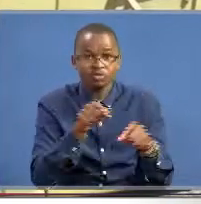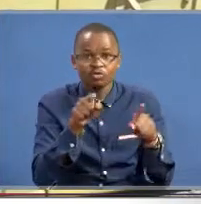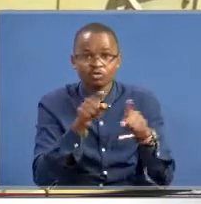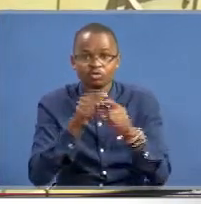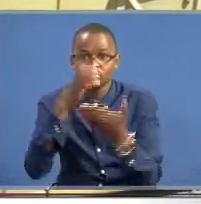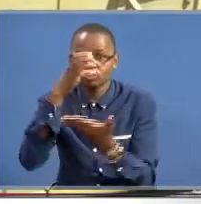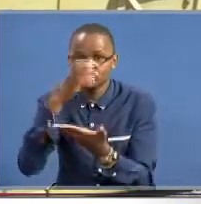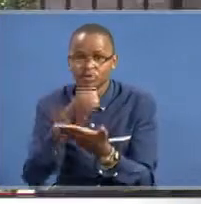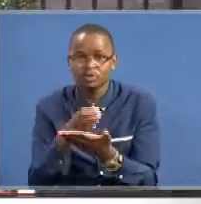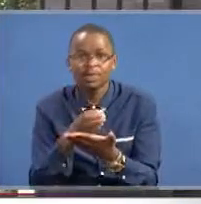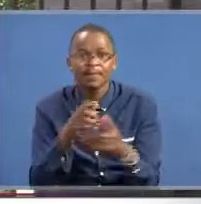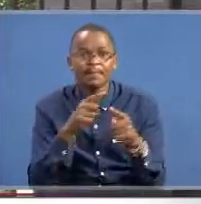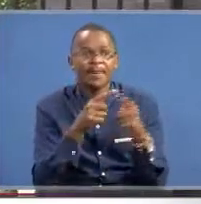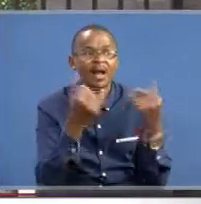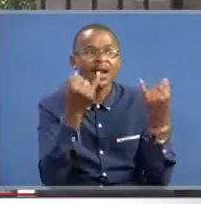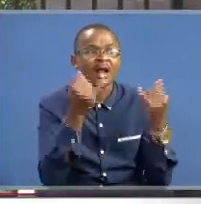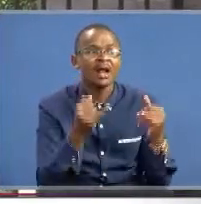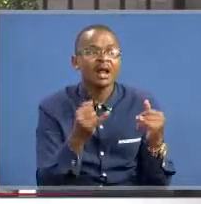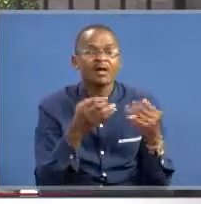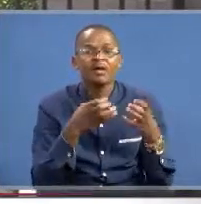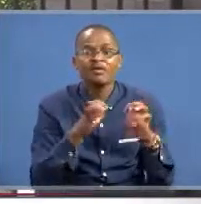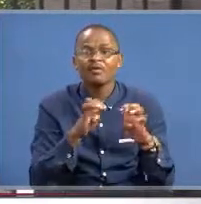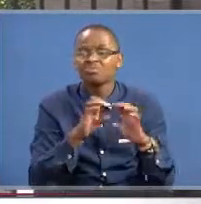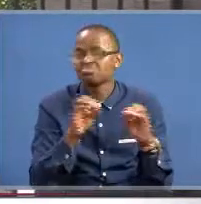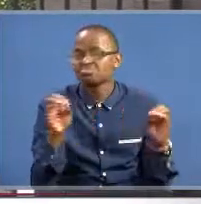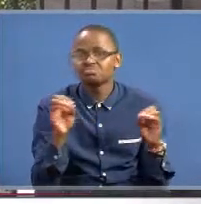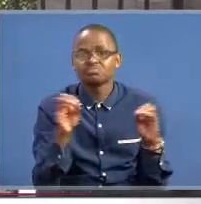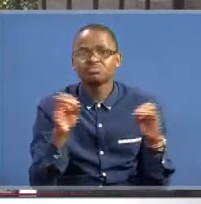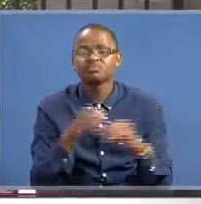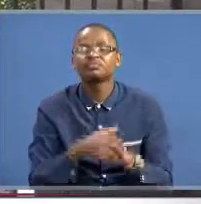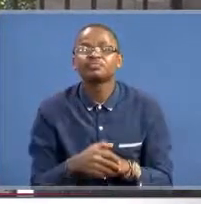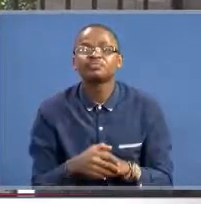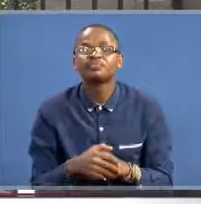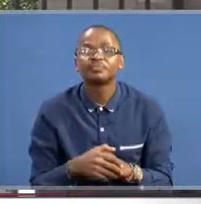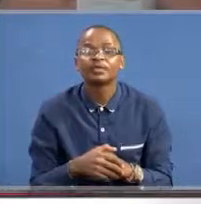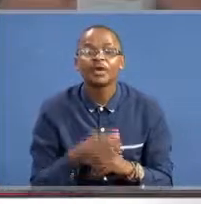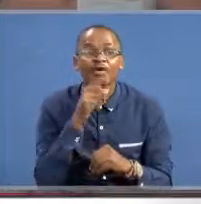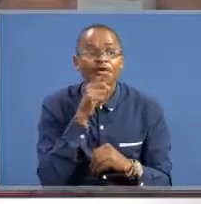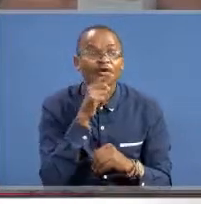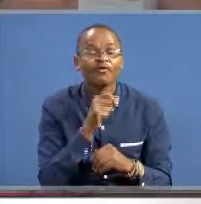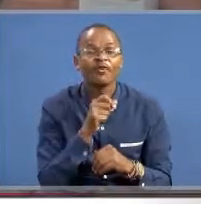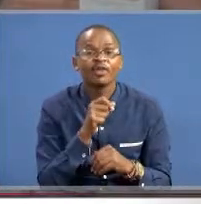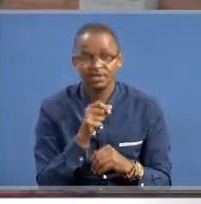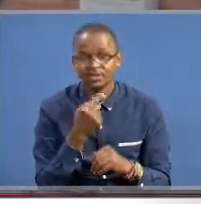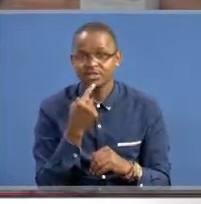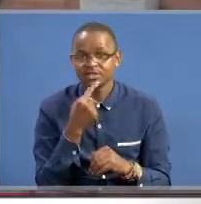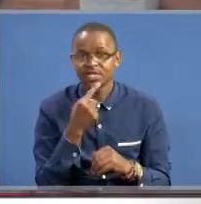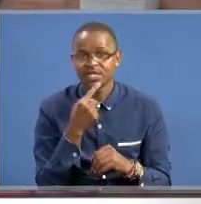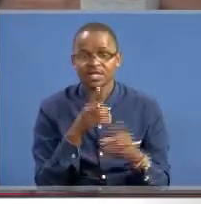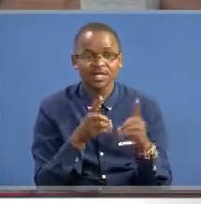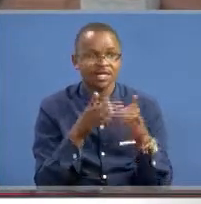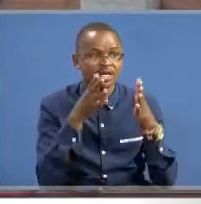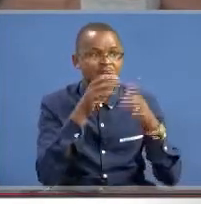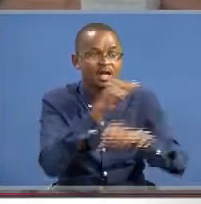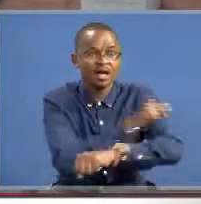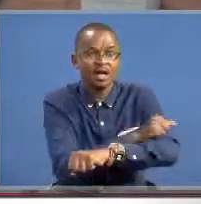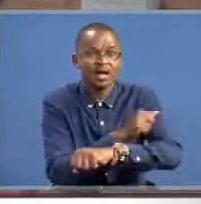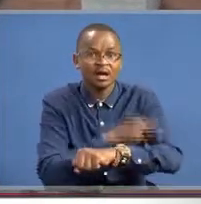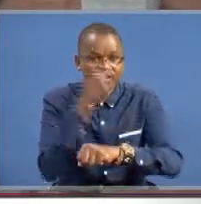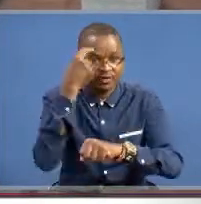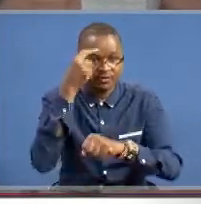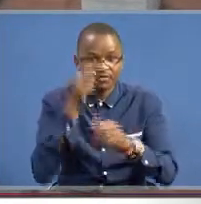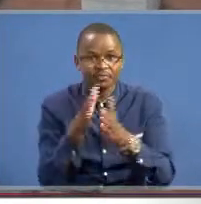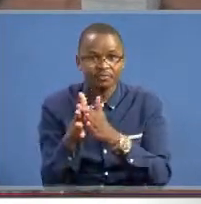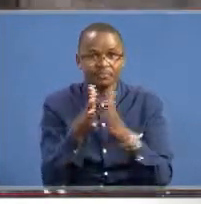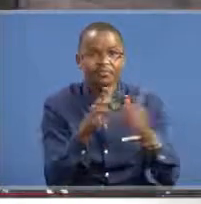center, but until now their efforts are in vain. The father to the students says the director of the school has denied them the